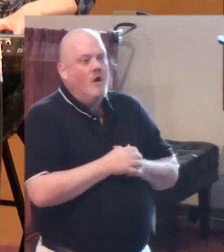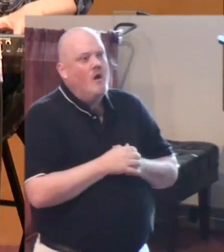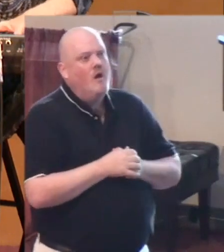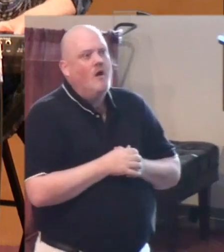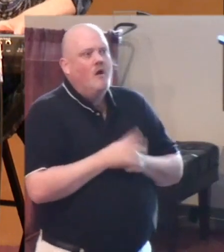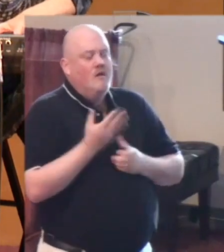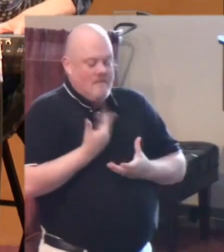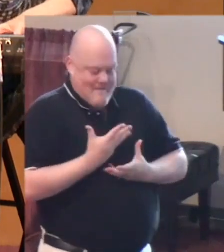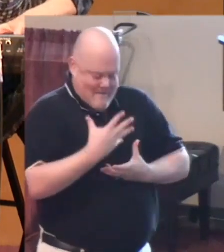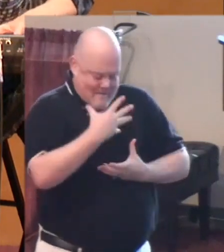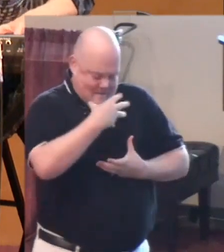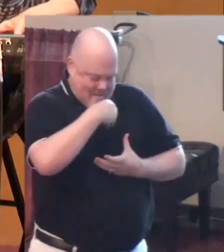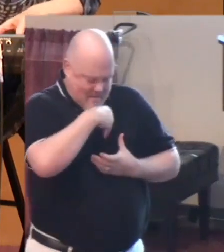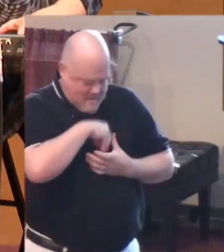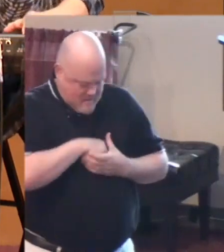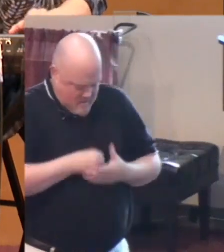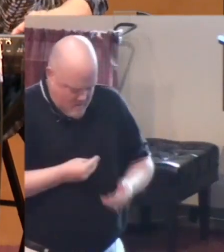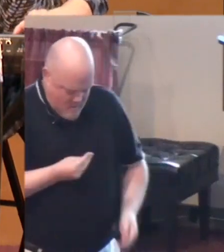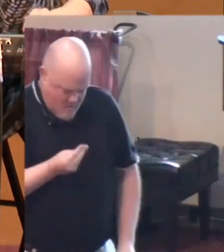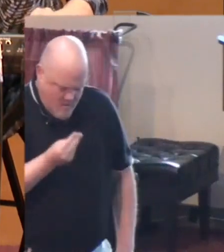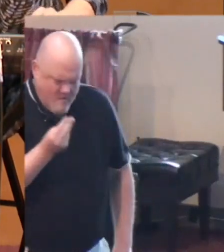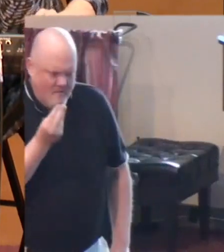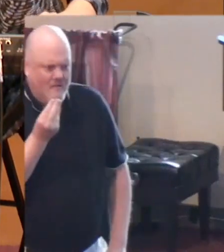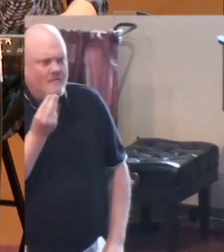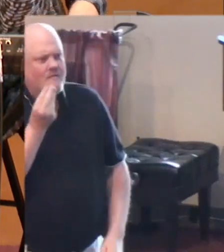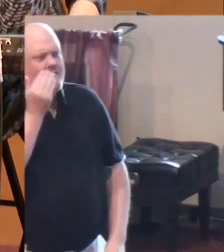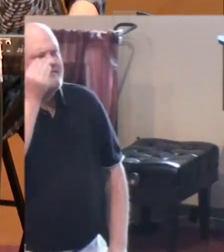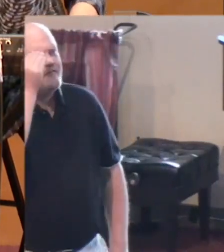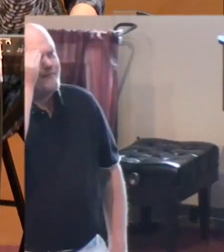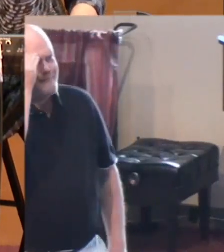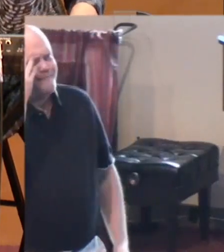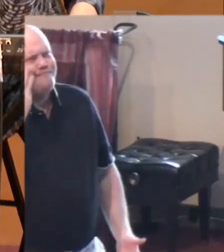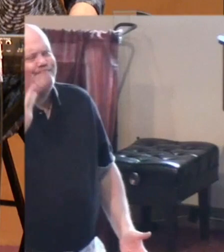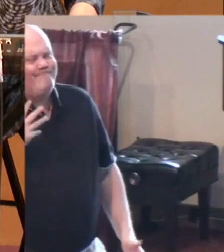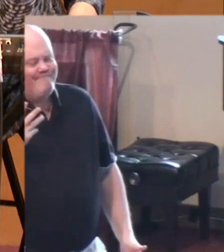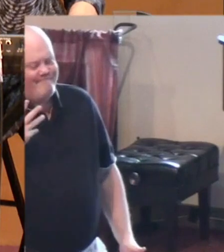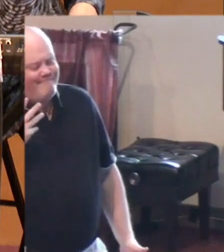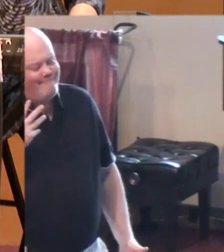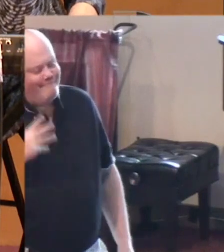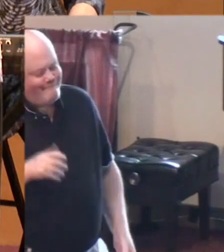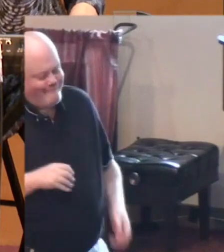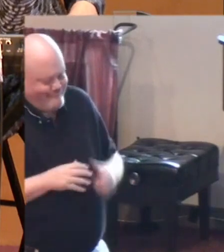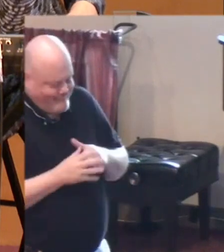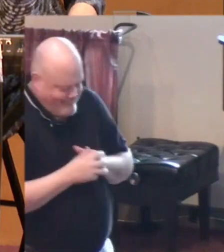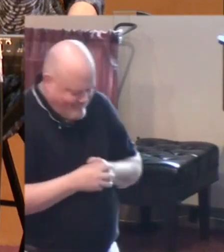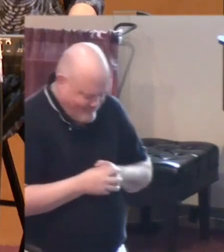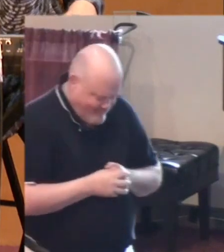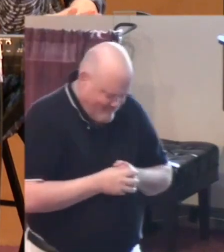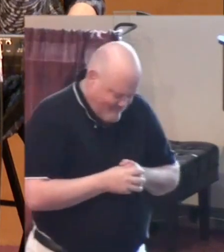Deep down inside, I guess I knew it all along.